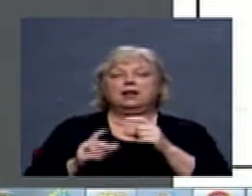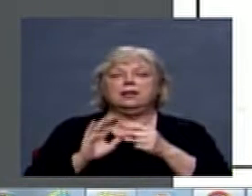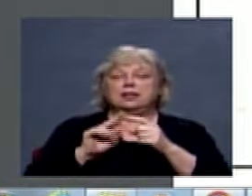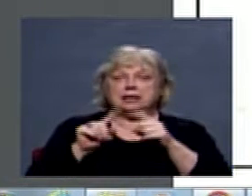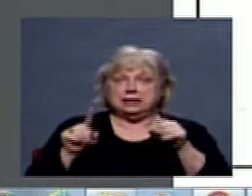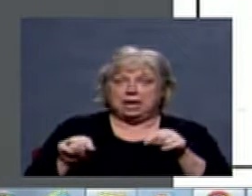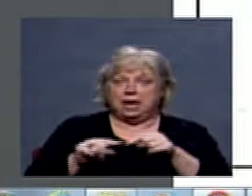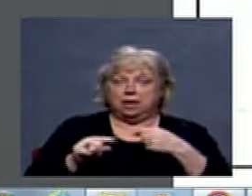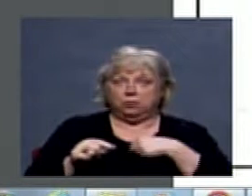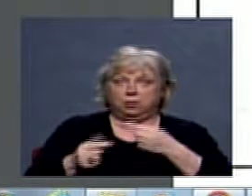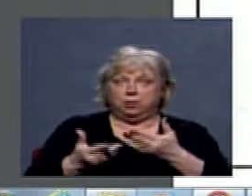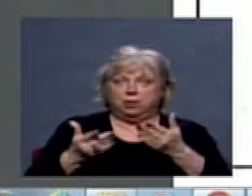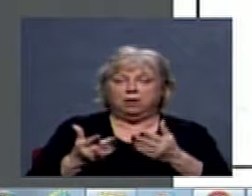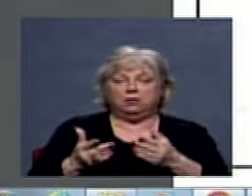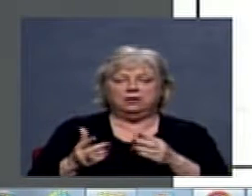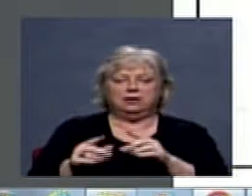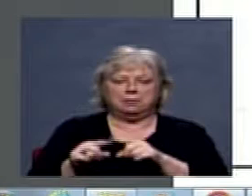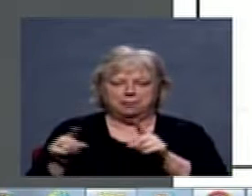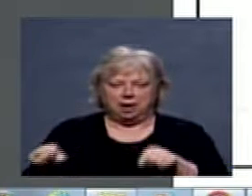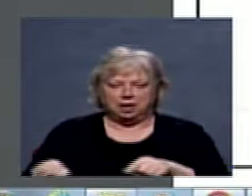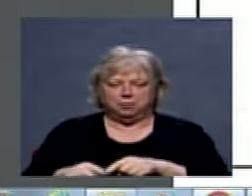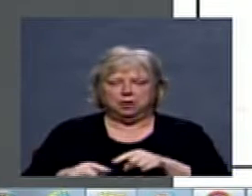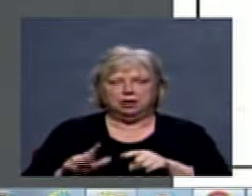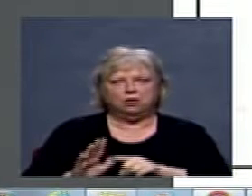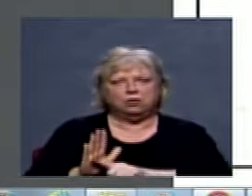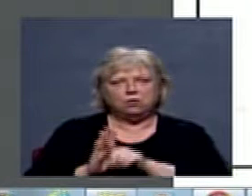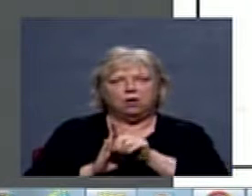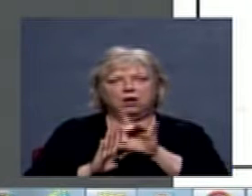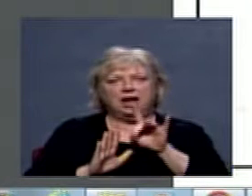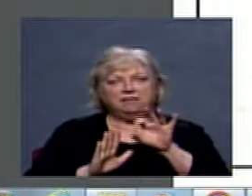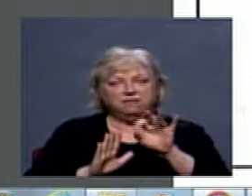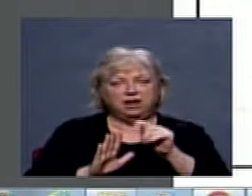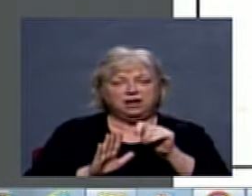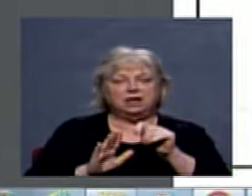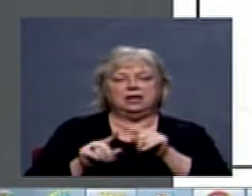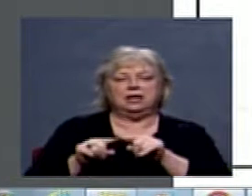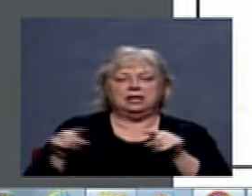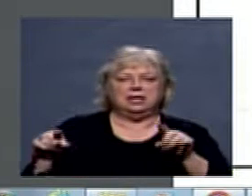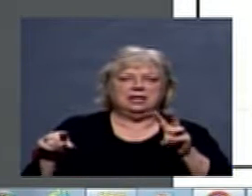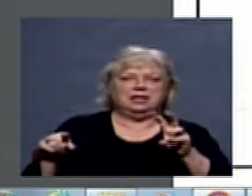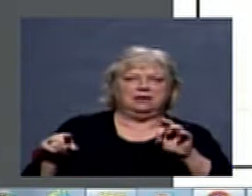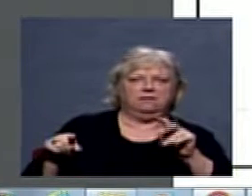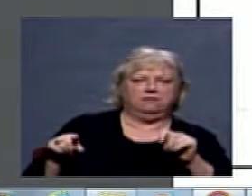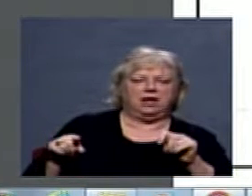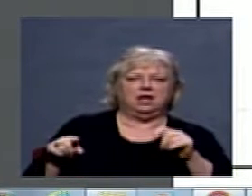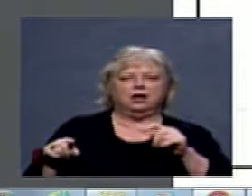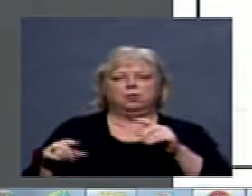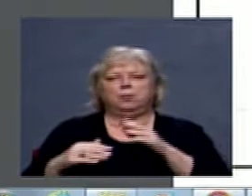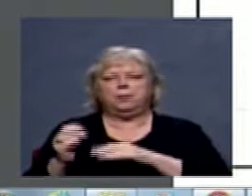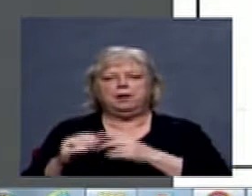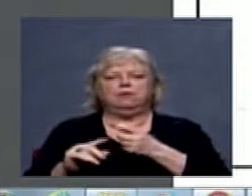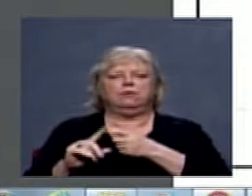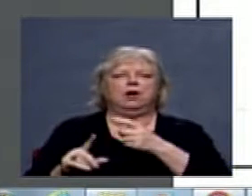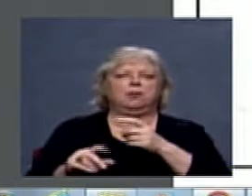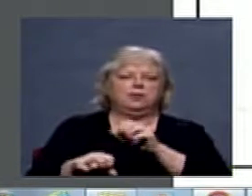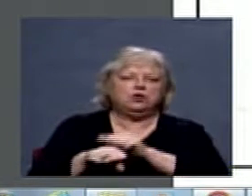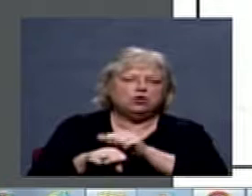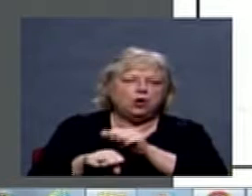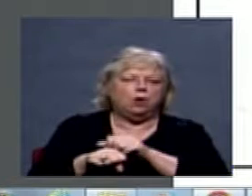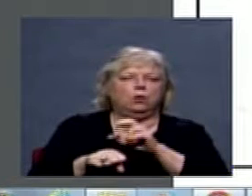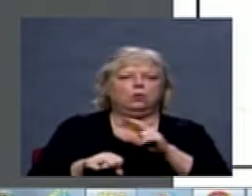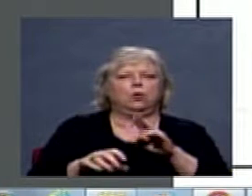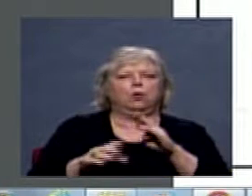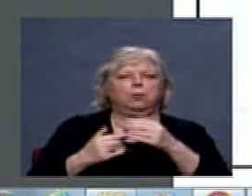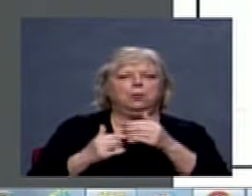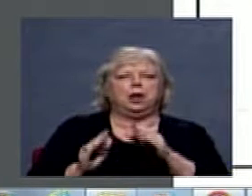sign. It's 8 feet tall, 6 feet wide, and will probably be built out of stone or block masonry. Let